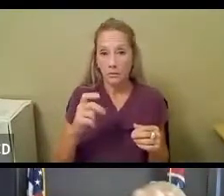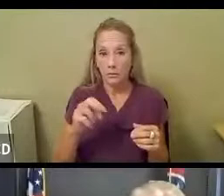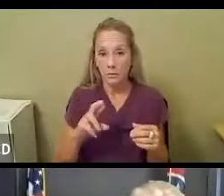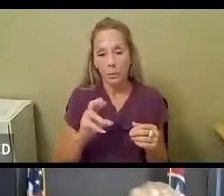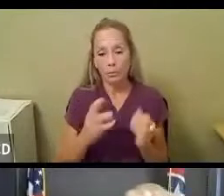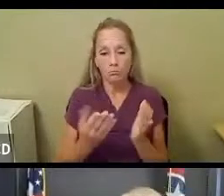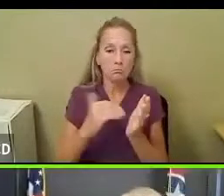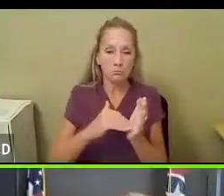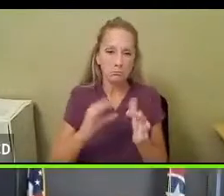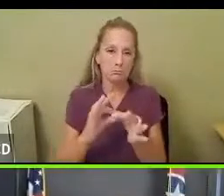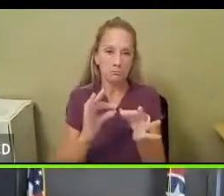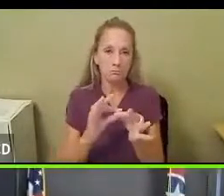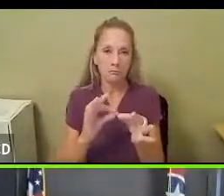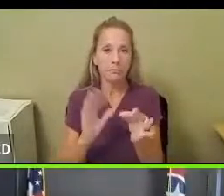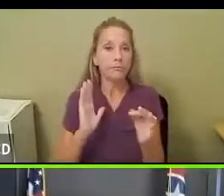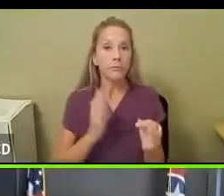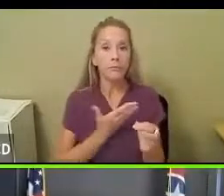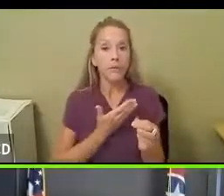our regulations